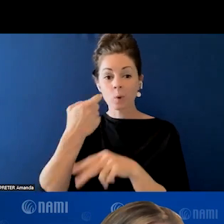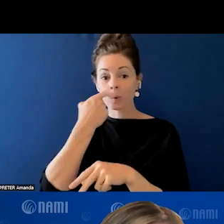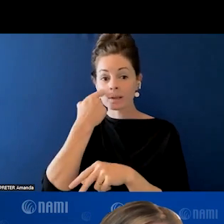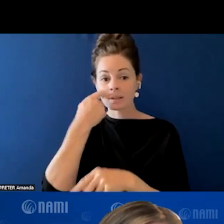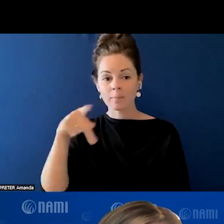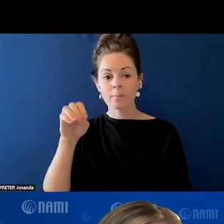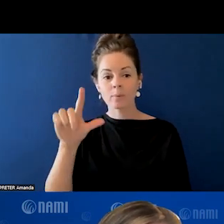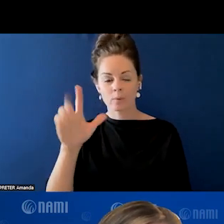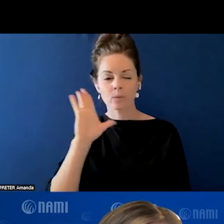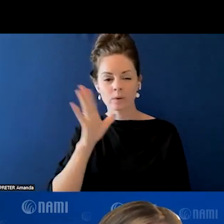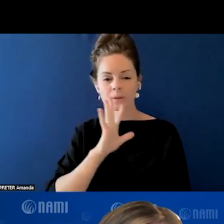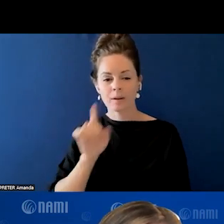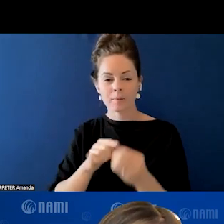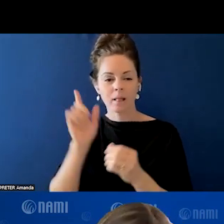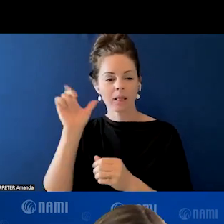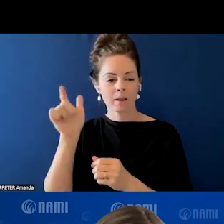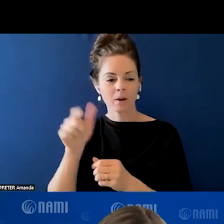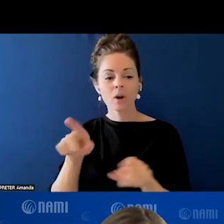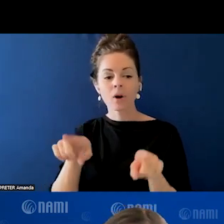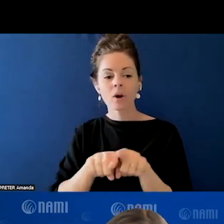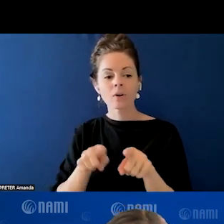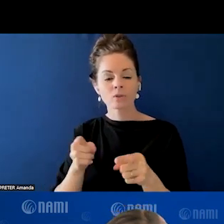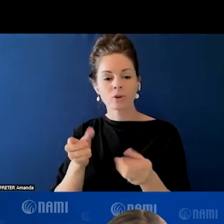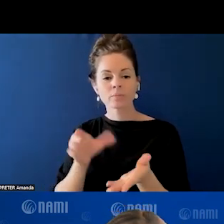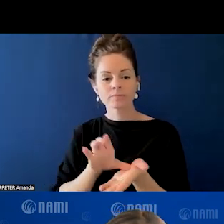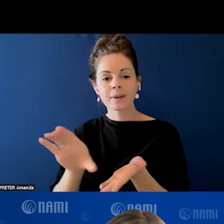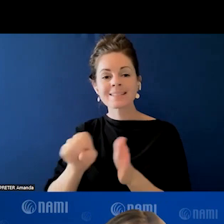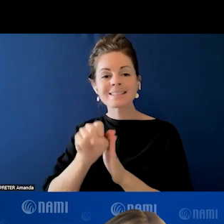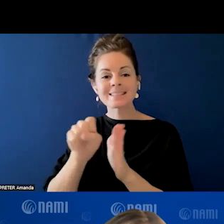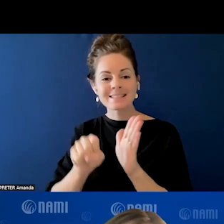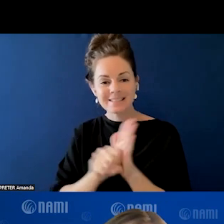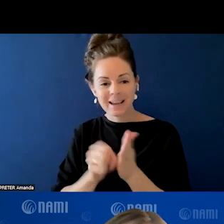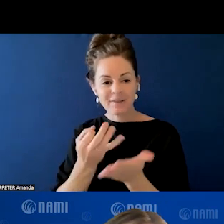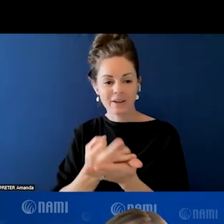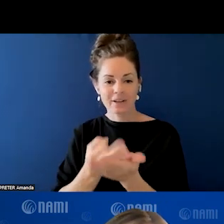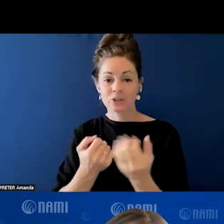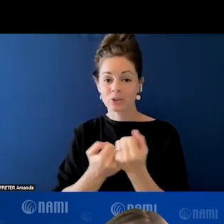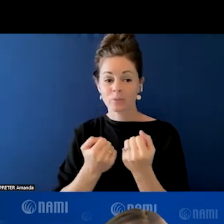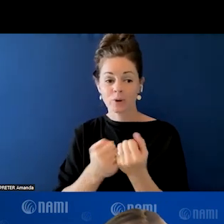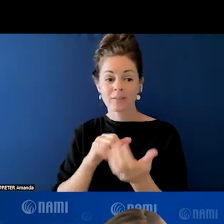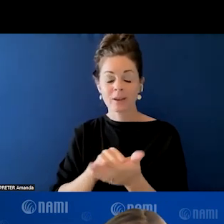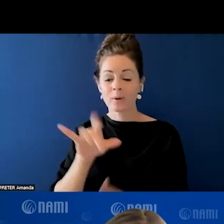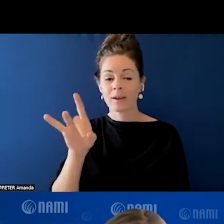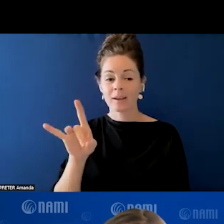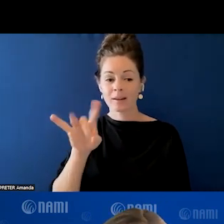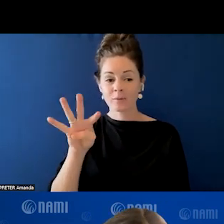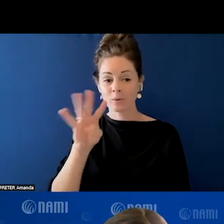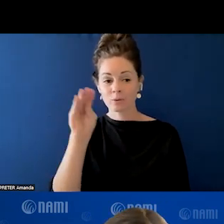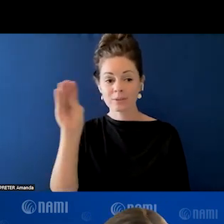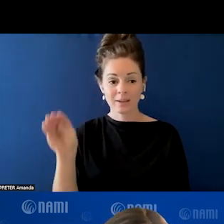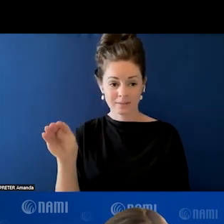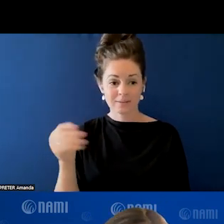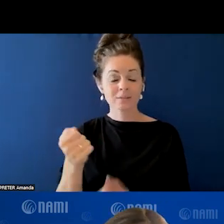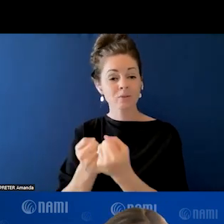cover. And also provide state funding to support the Lifeline. That was an 84%